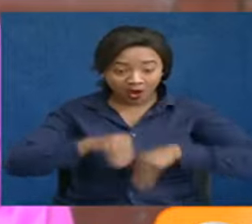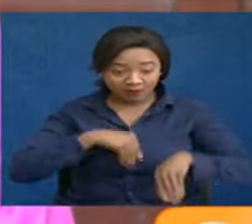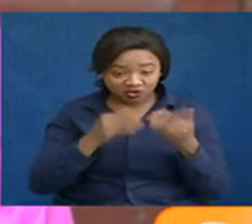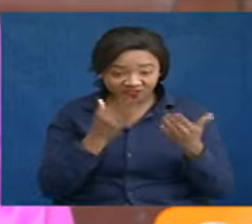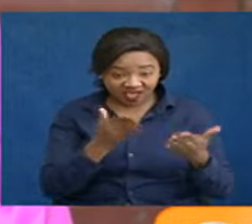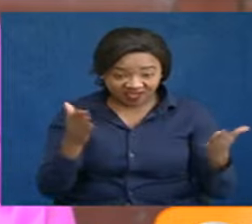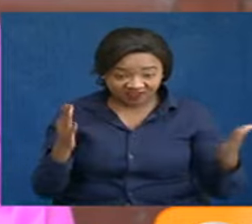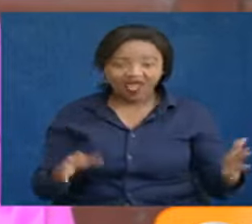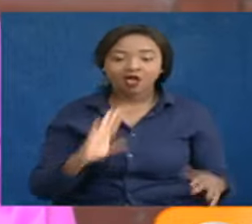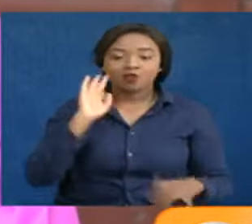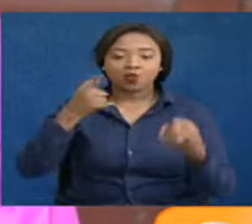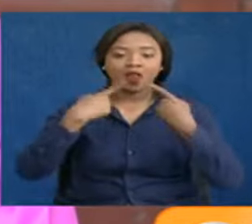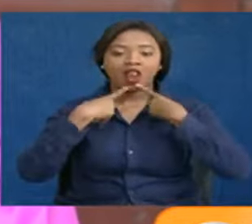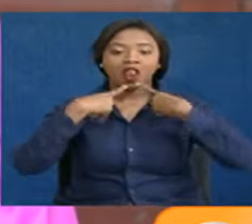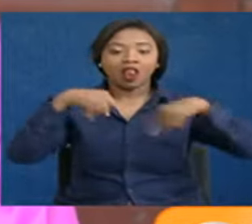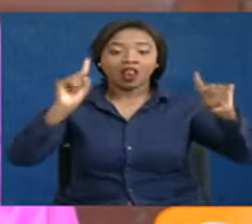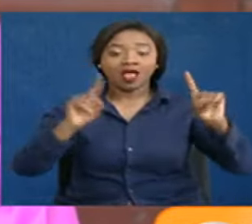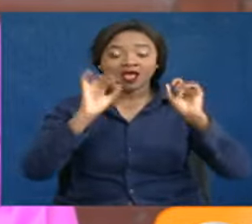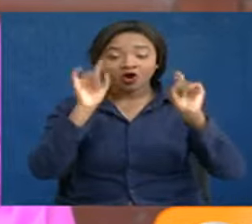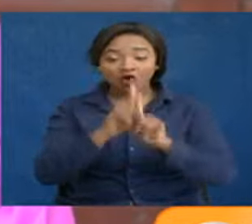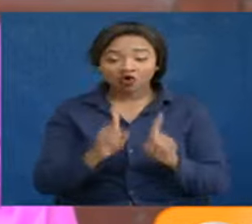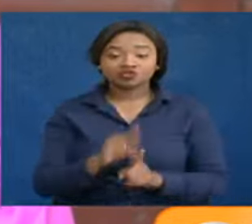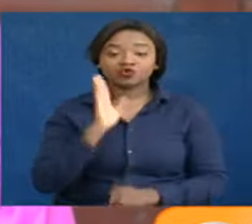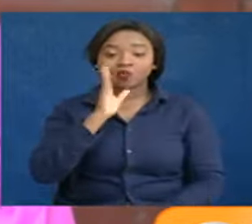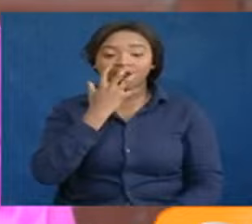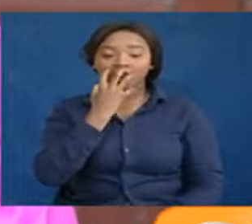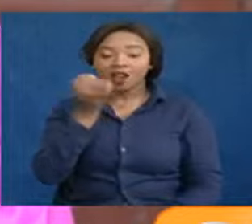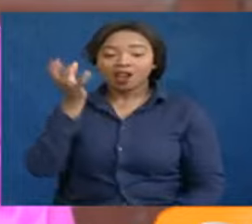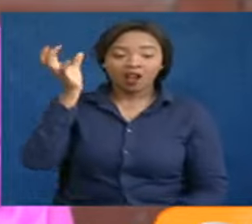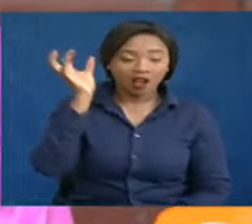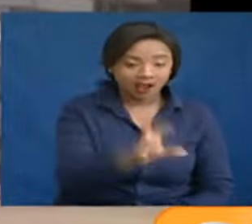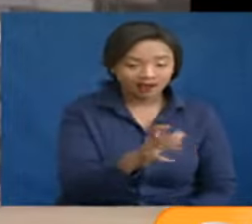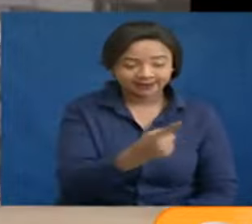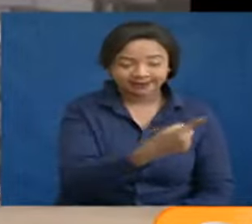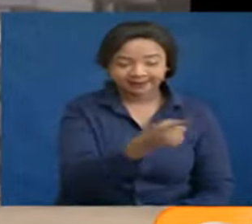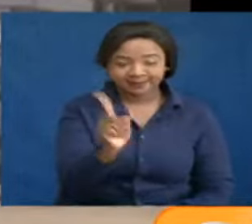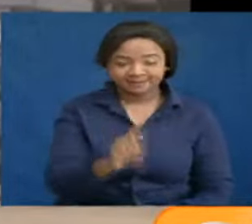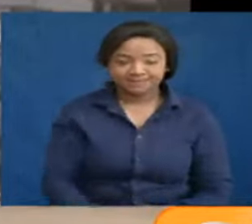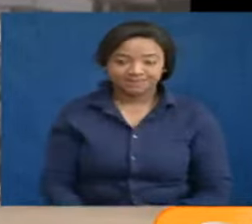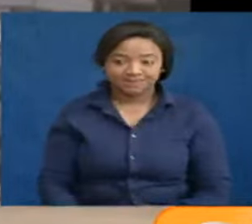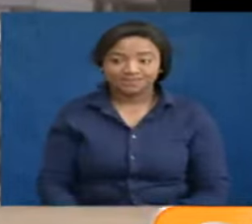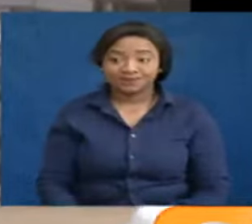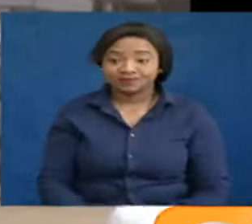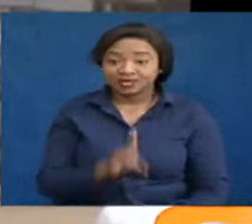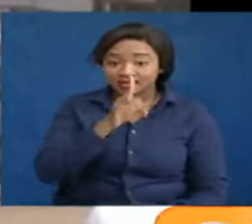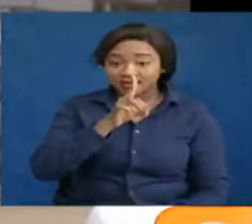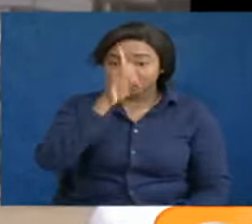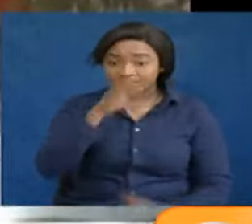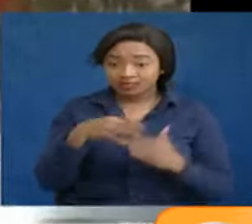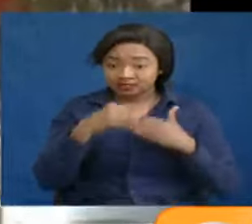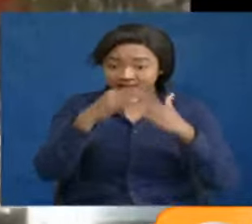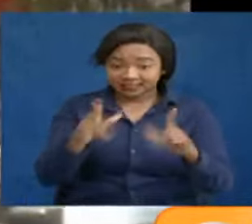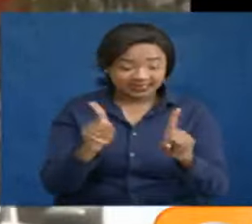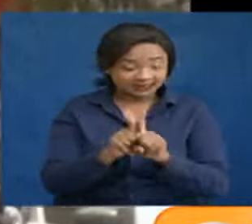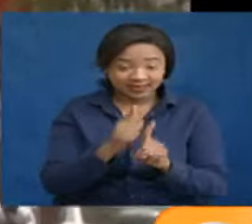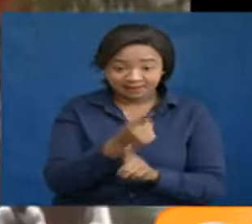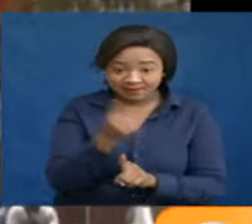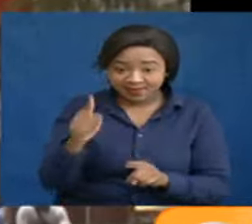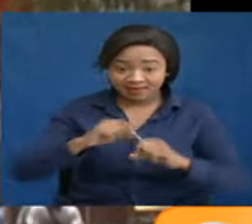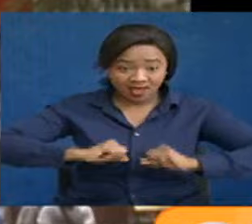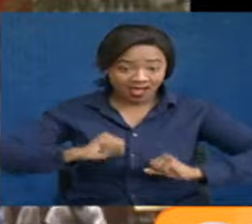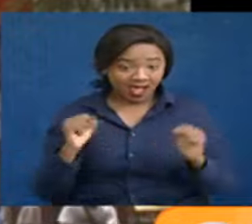will courageously declare a curse upon them. The religious leaders are also unhappy about the